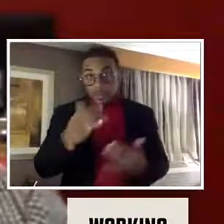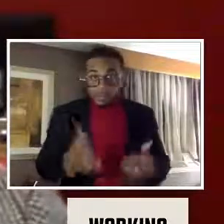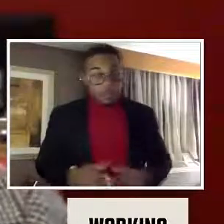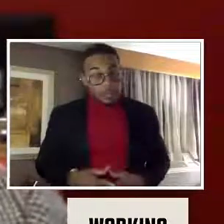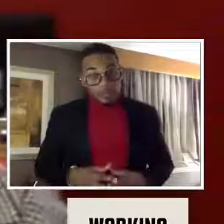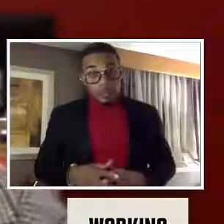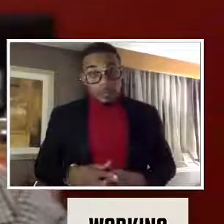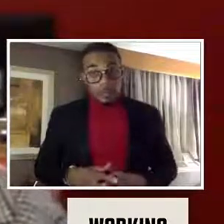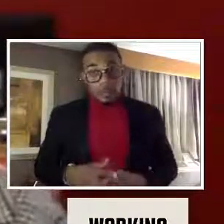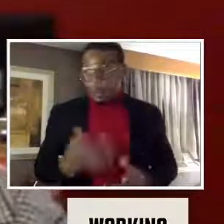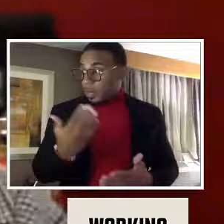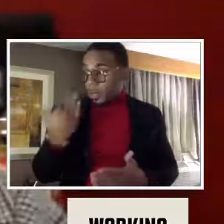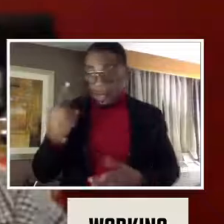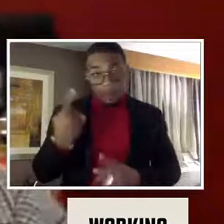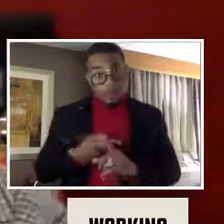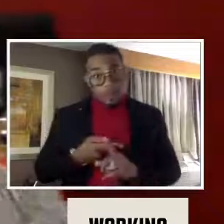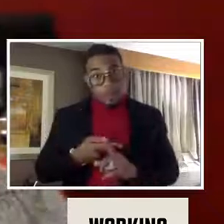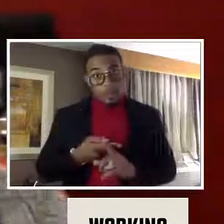now. This last